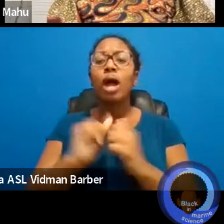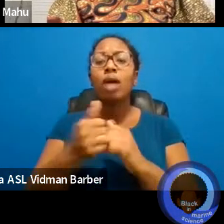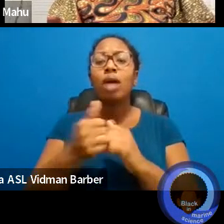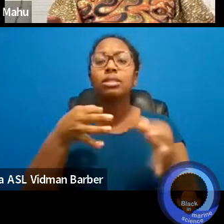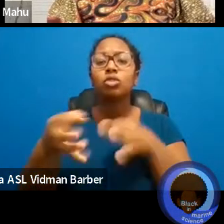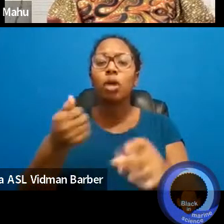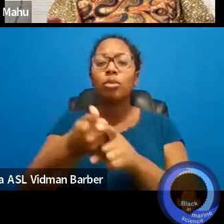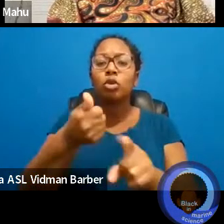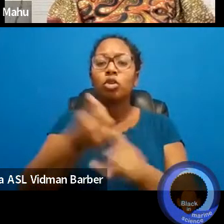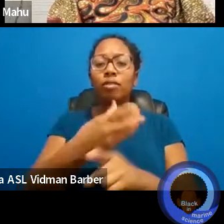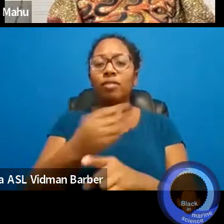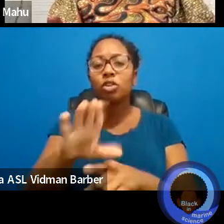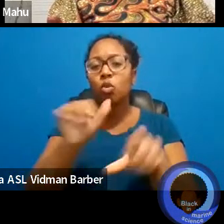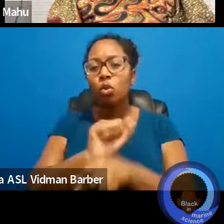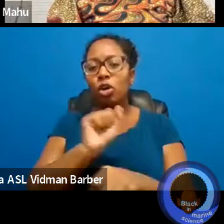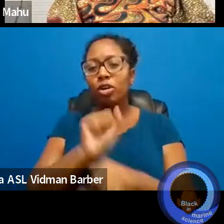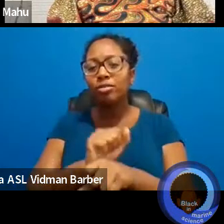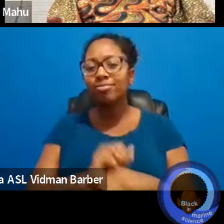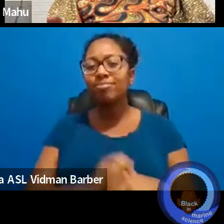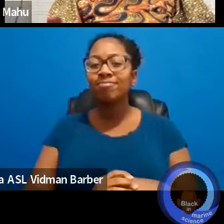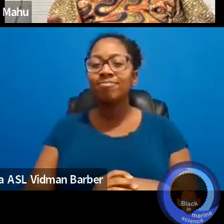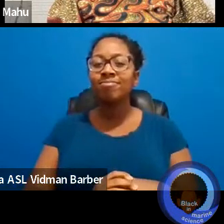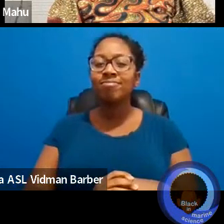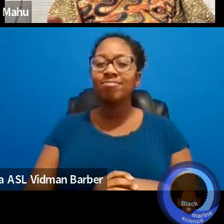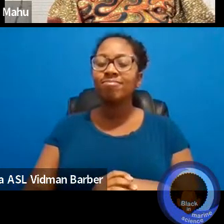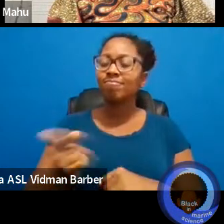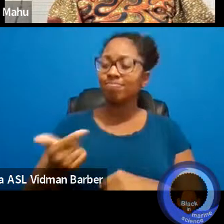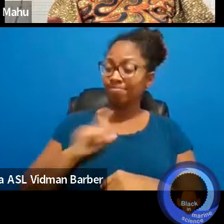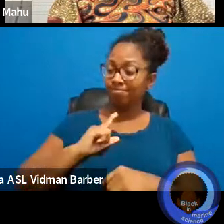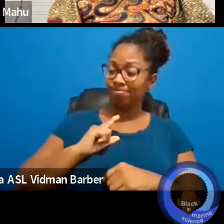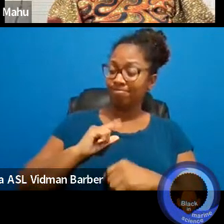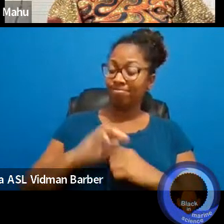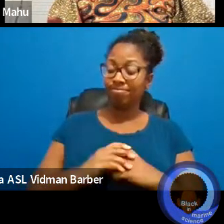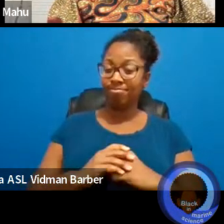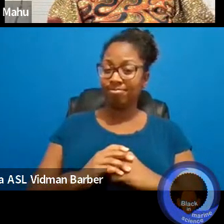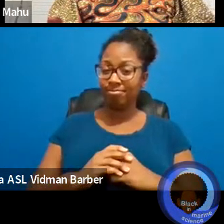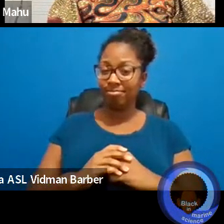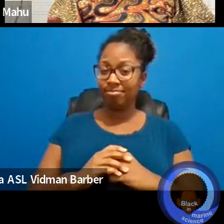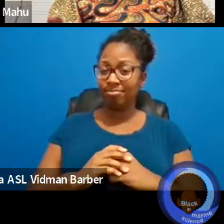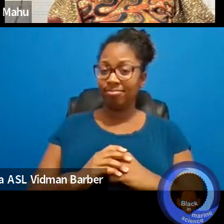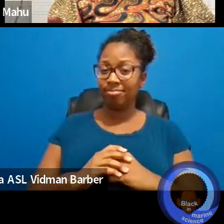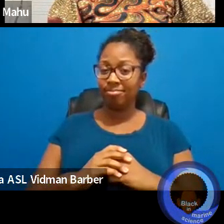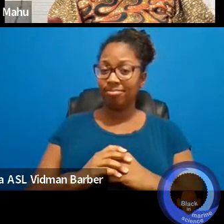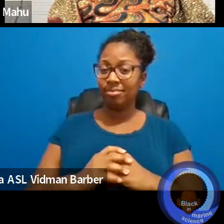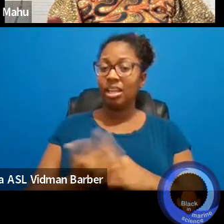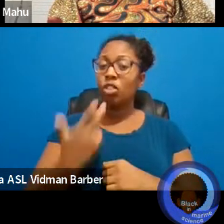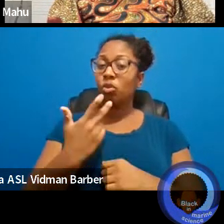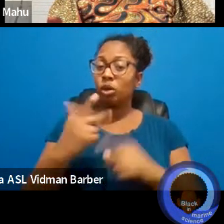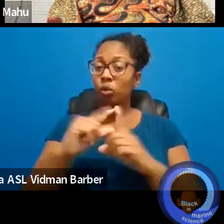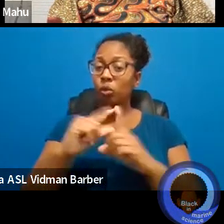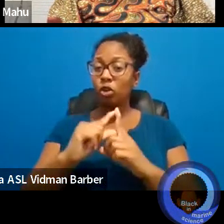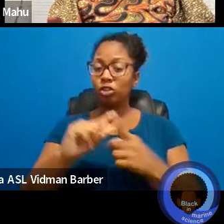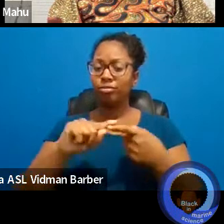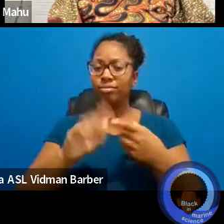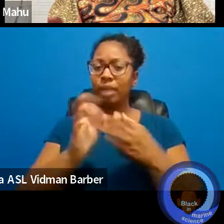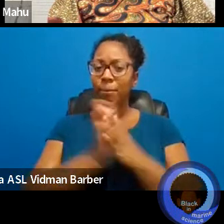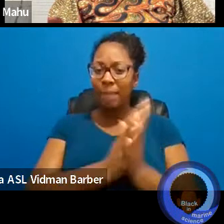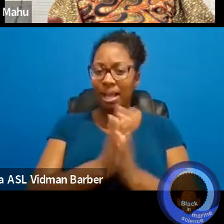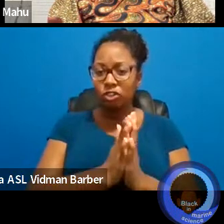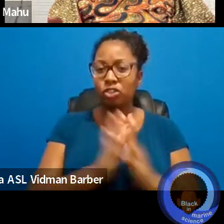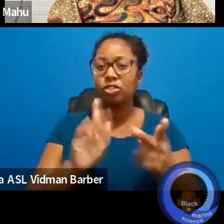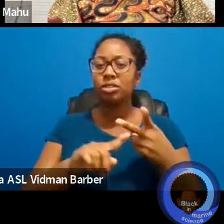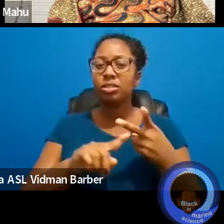do? Okay. I think I have these 3 words that I always use: passionate, resilient,